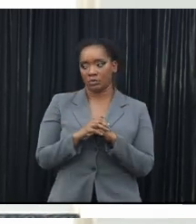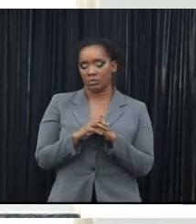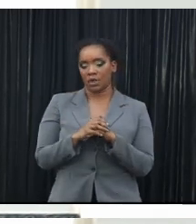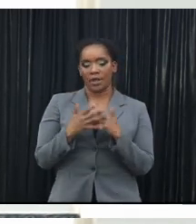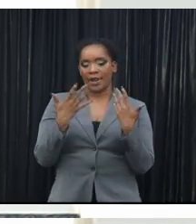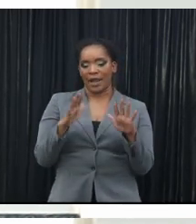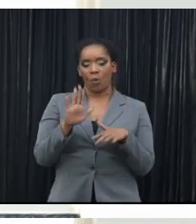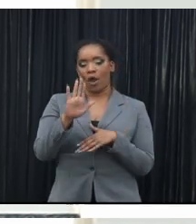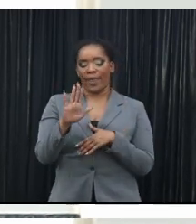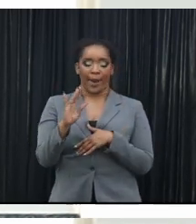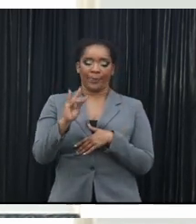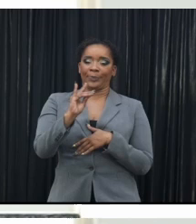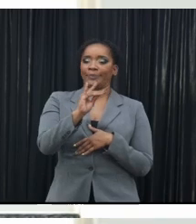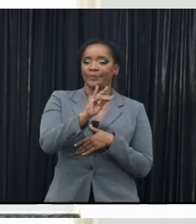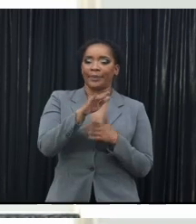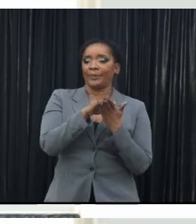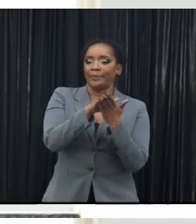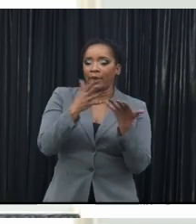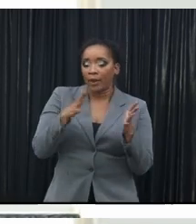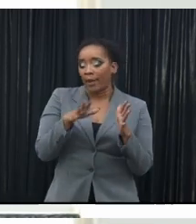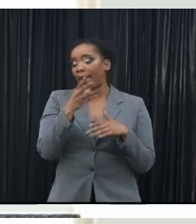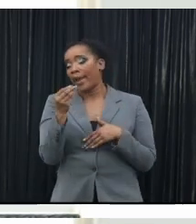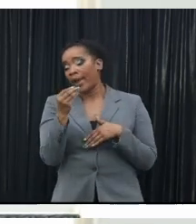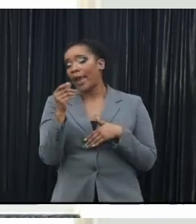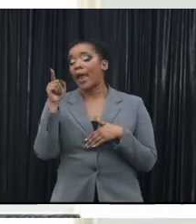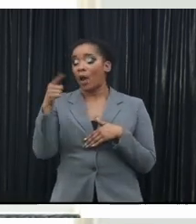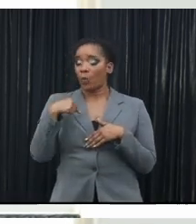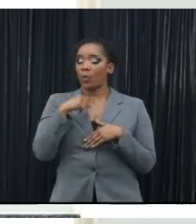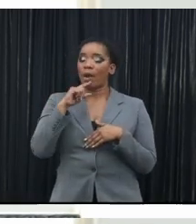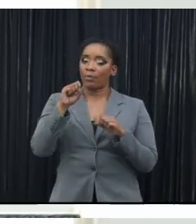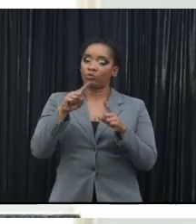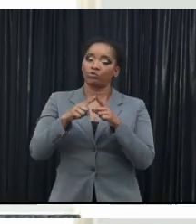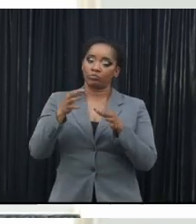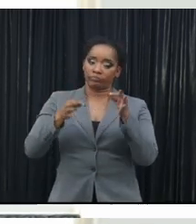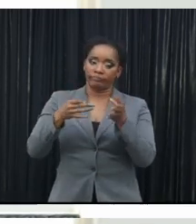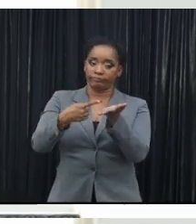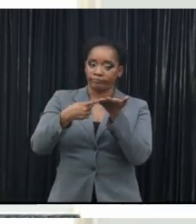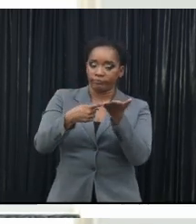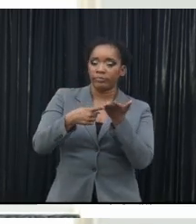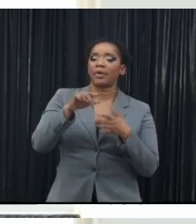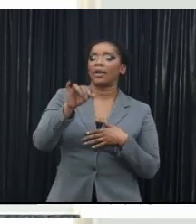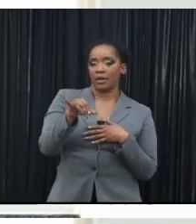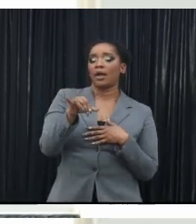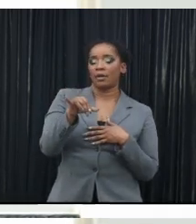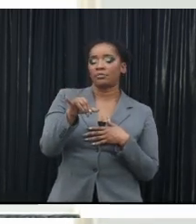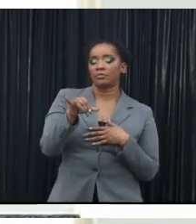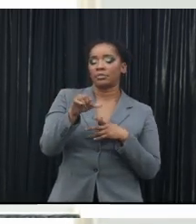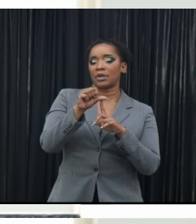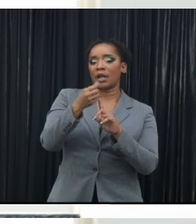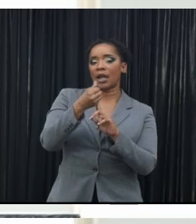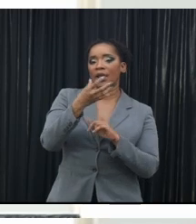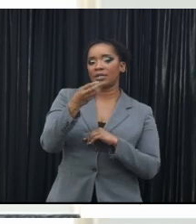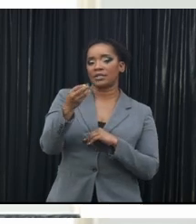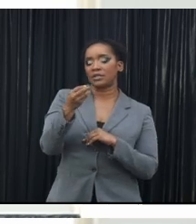Chihuahua. And our office was able to litigate, Department of Justice was able to litigate that case, and the